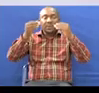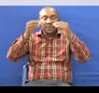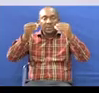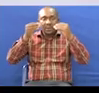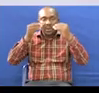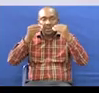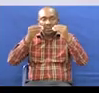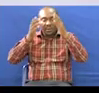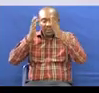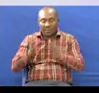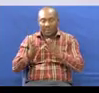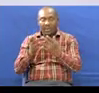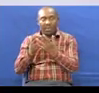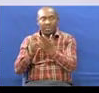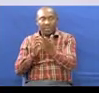human